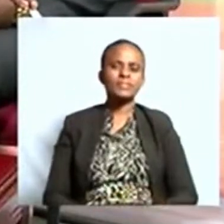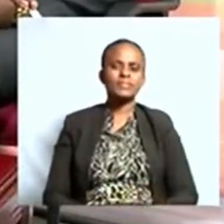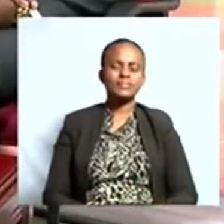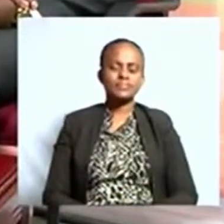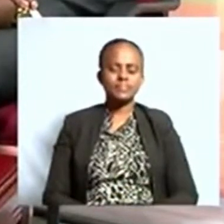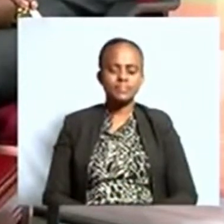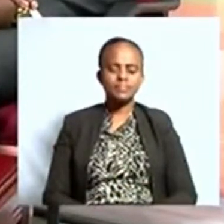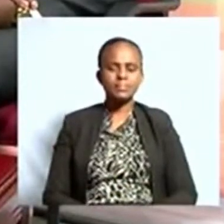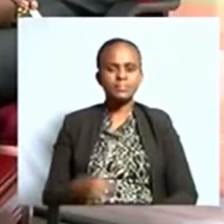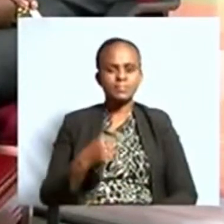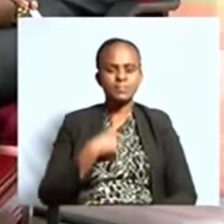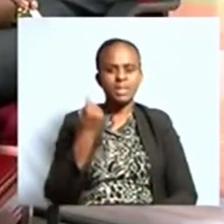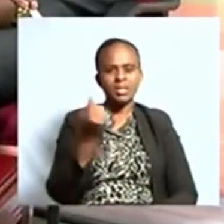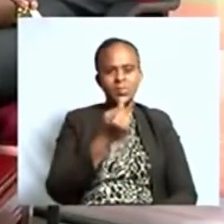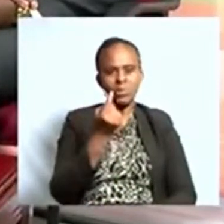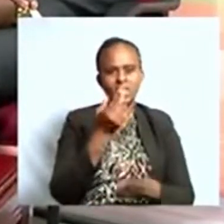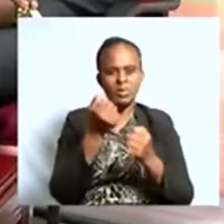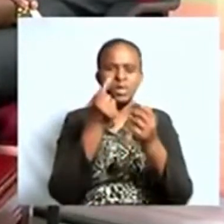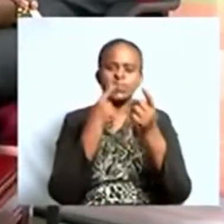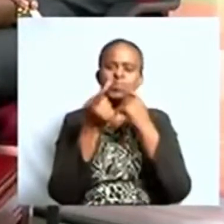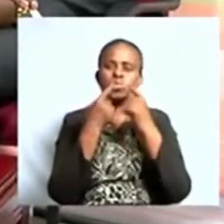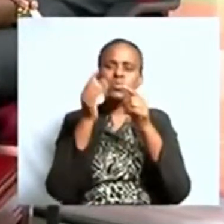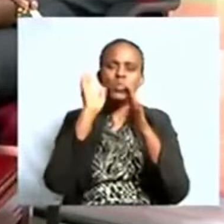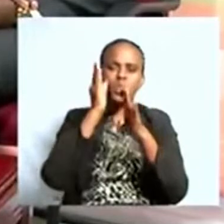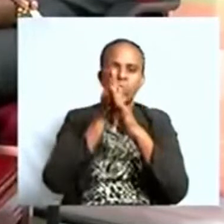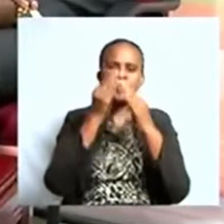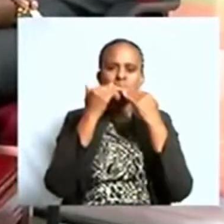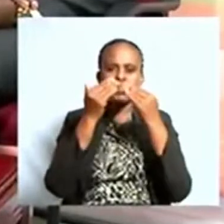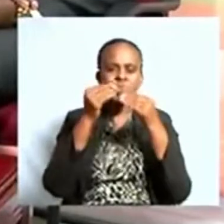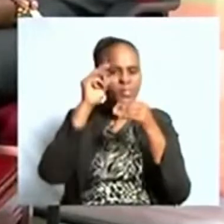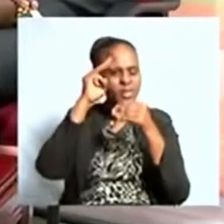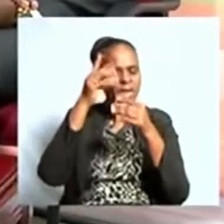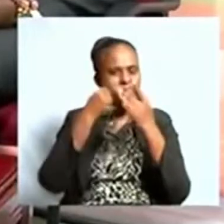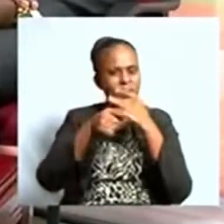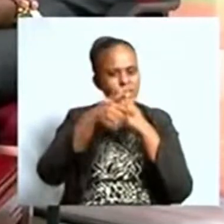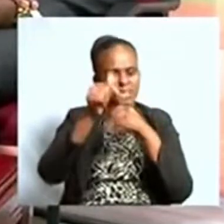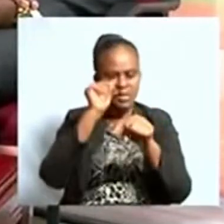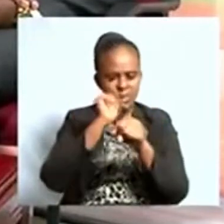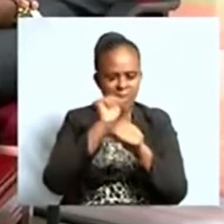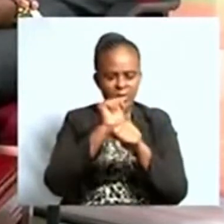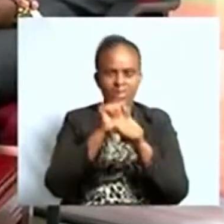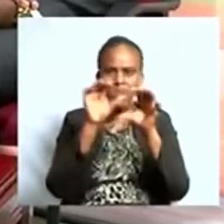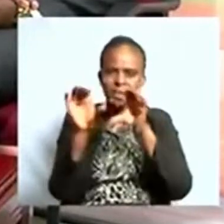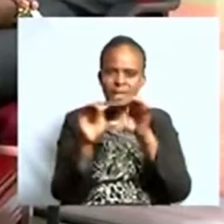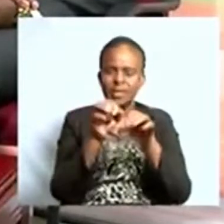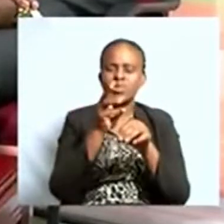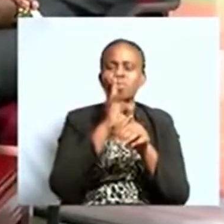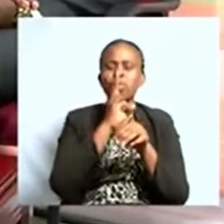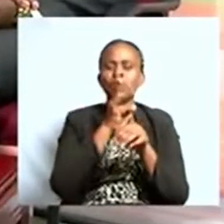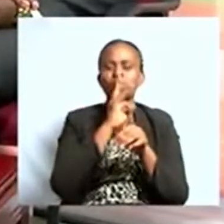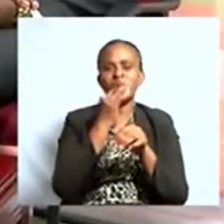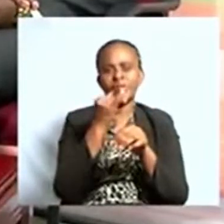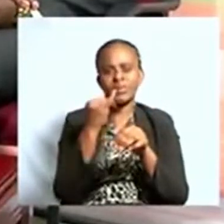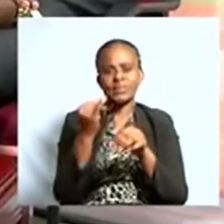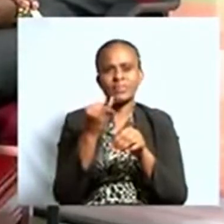Otherwise, I just want to talk to thank the minister for what he's doing over the water issue.